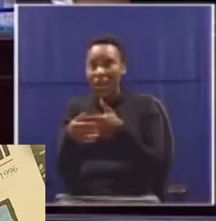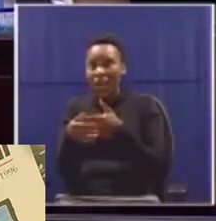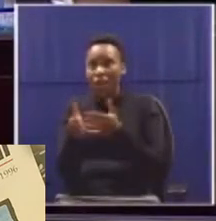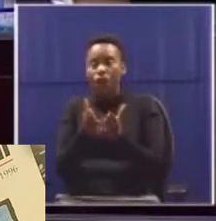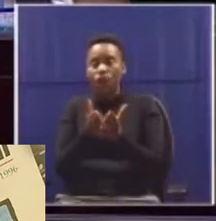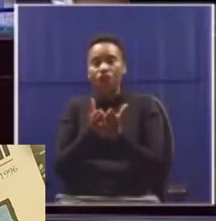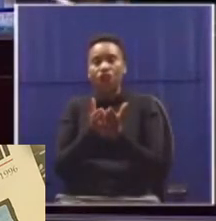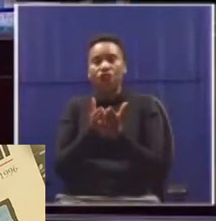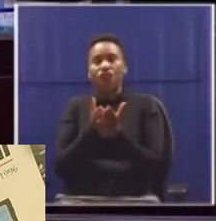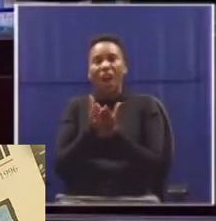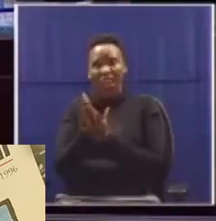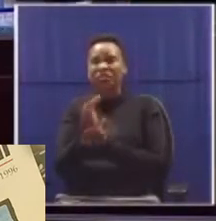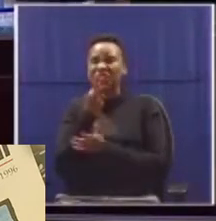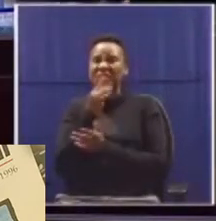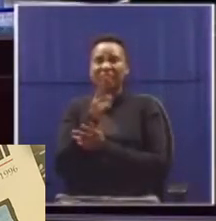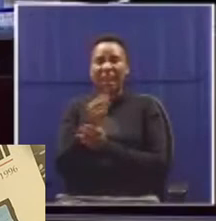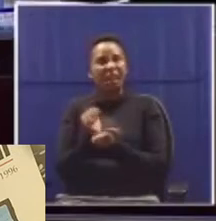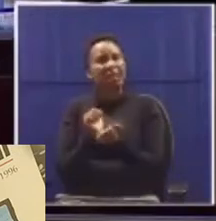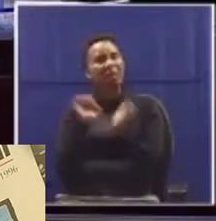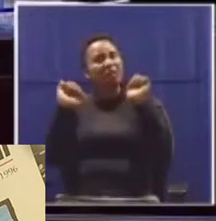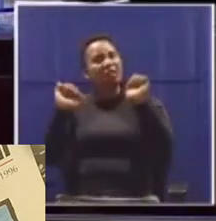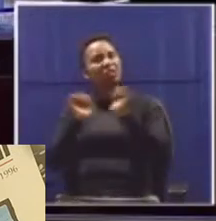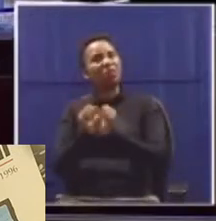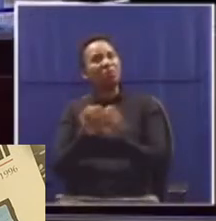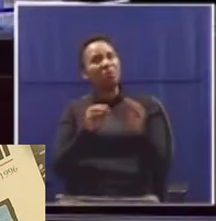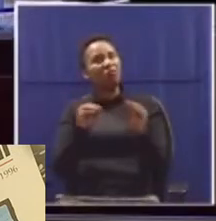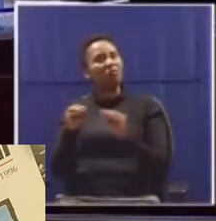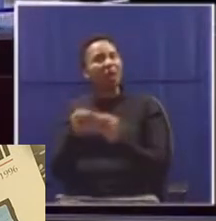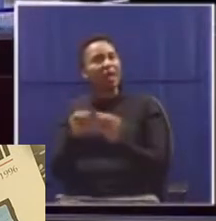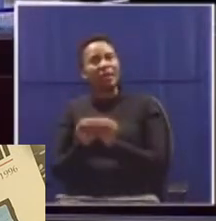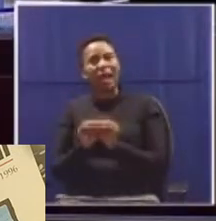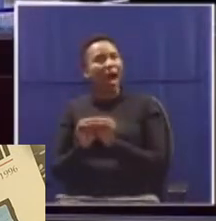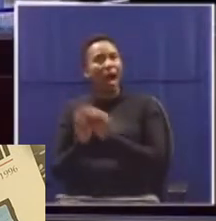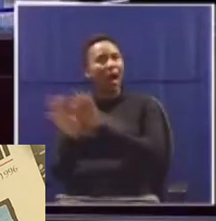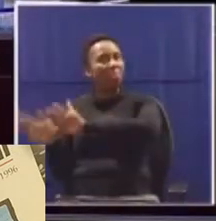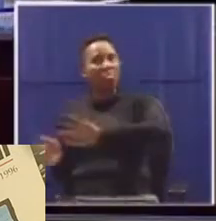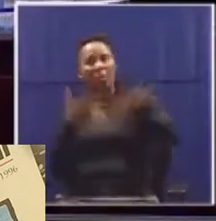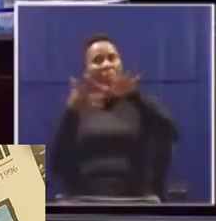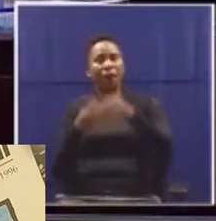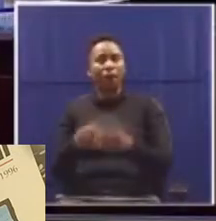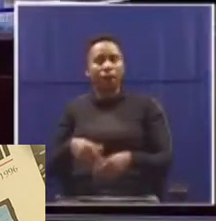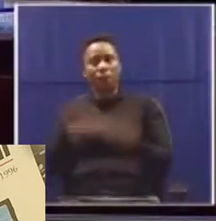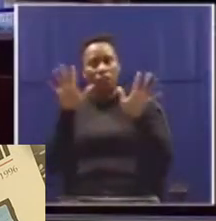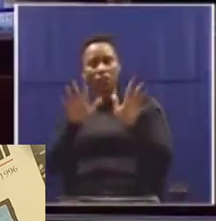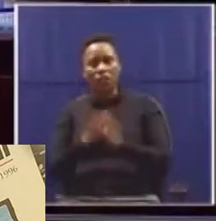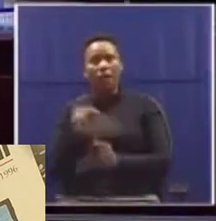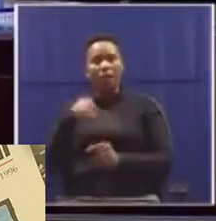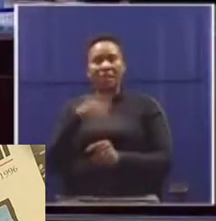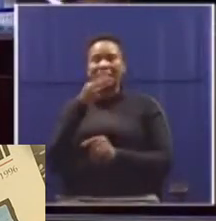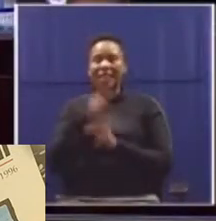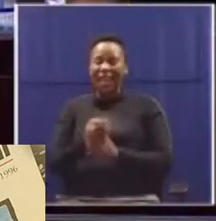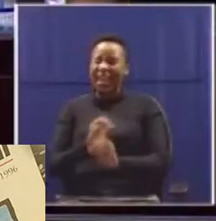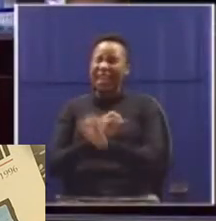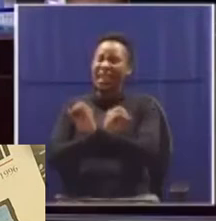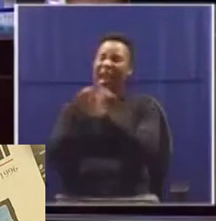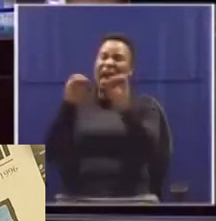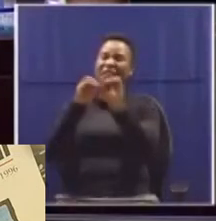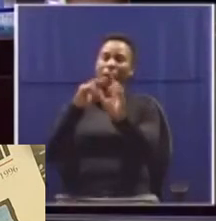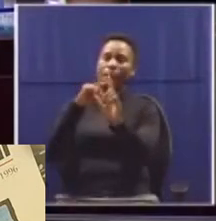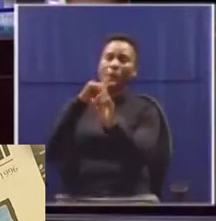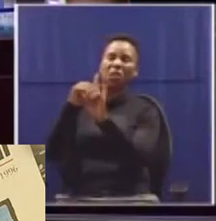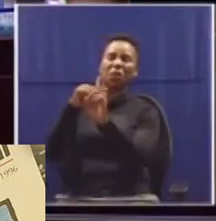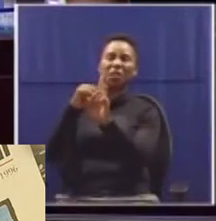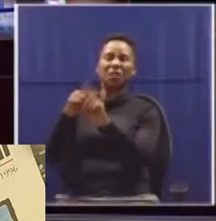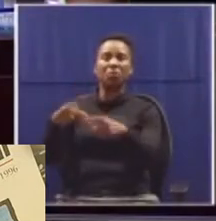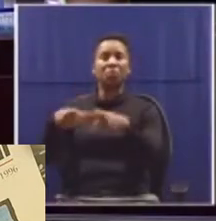call itself a Liberation movement I dare say there's nothing positively massive and